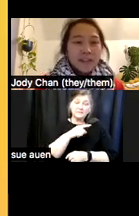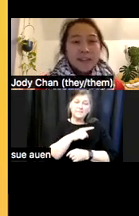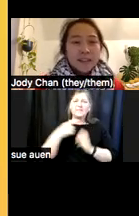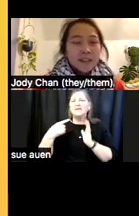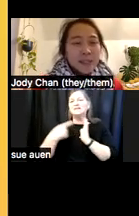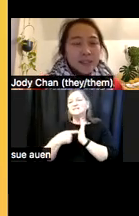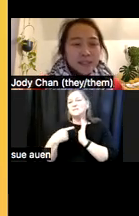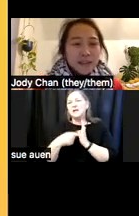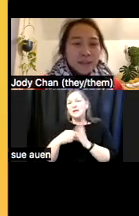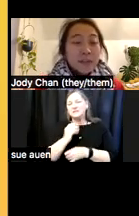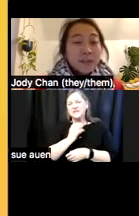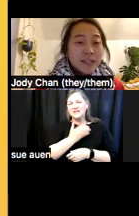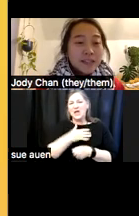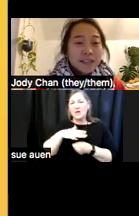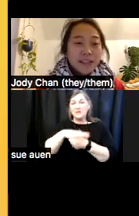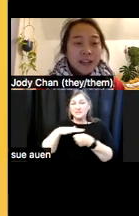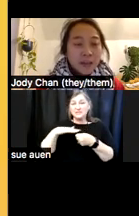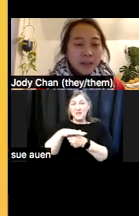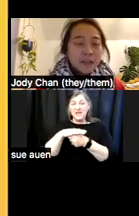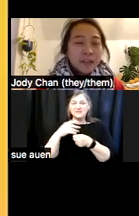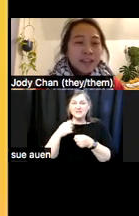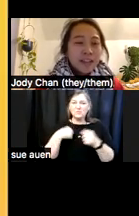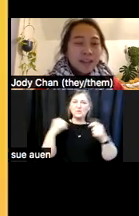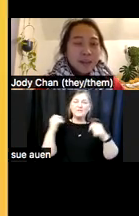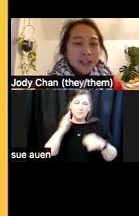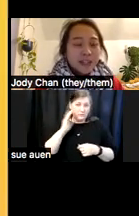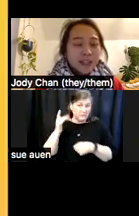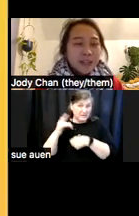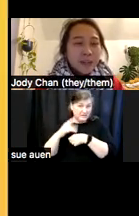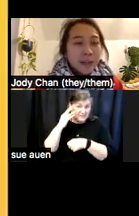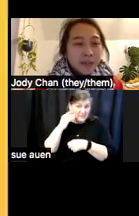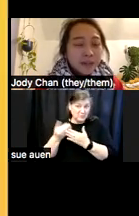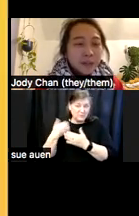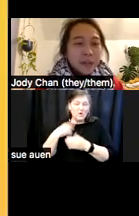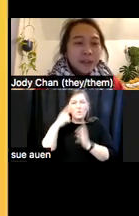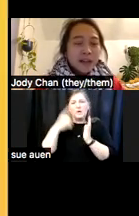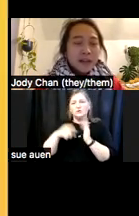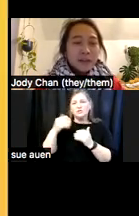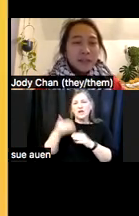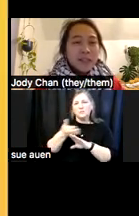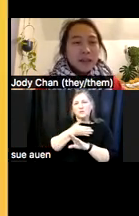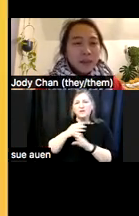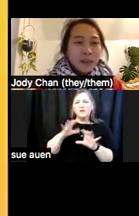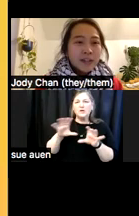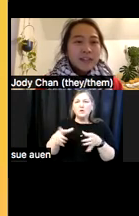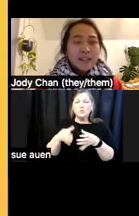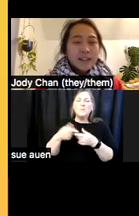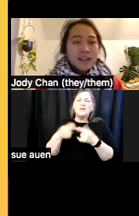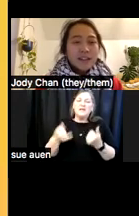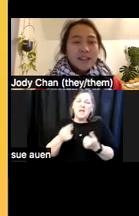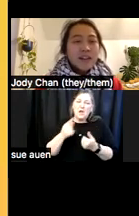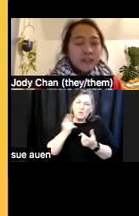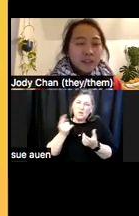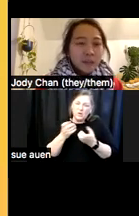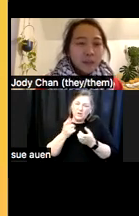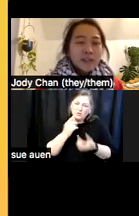sometimes in our spaces, if you've been to a gathering before, we'll check in via a breakout room. But today we wanted